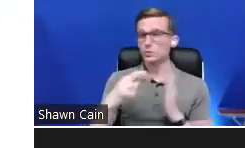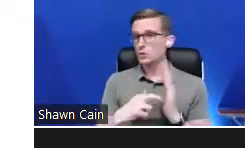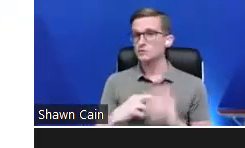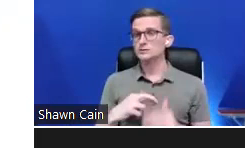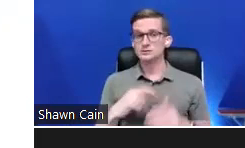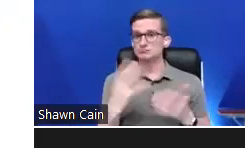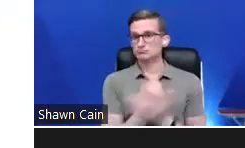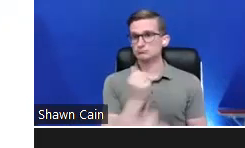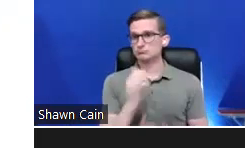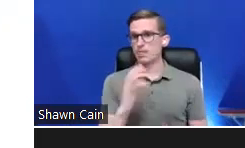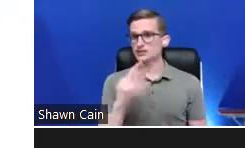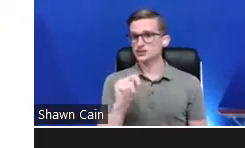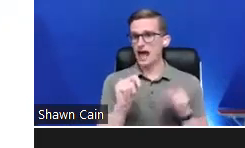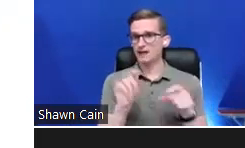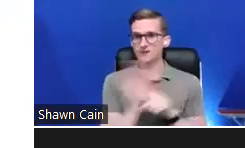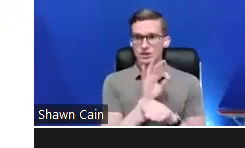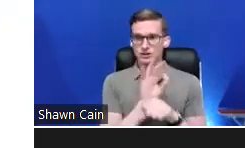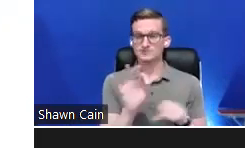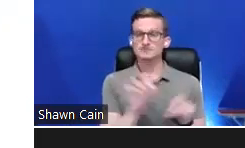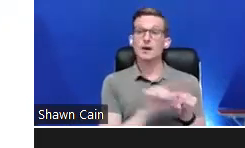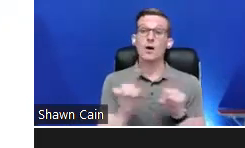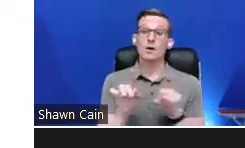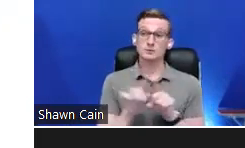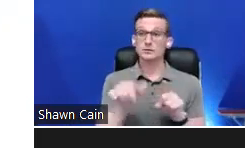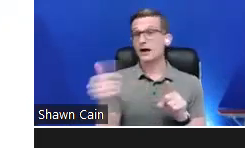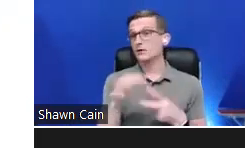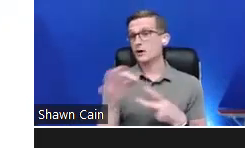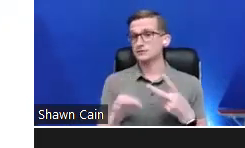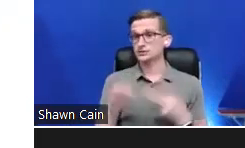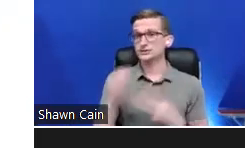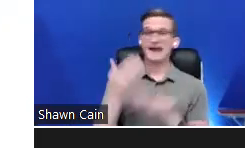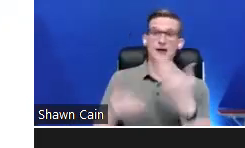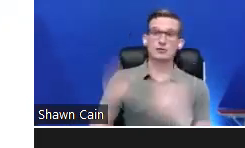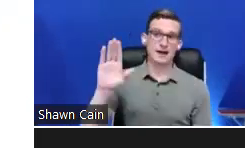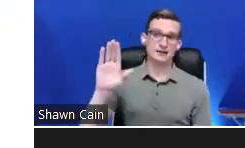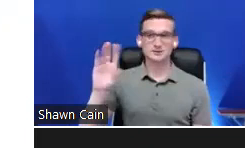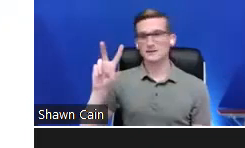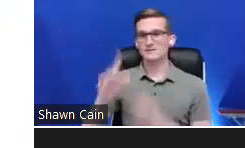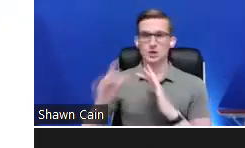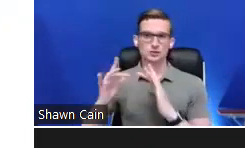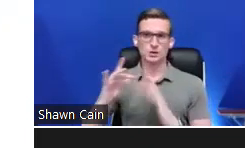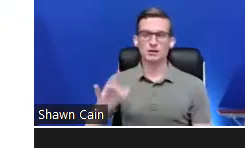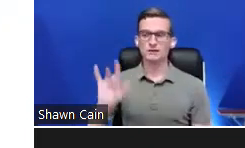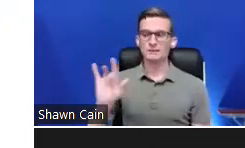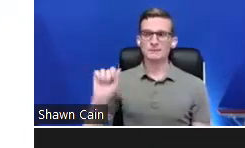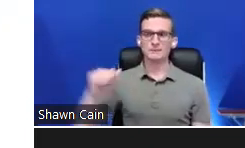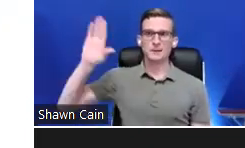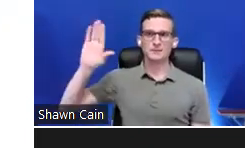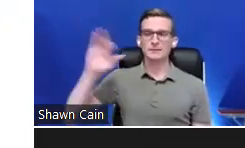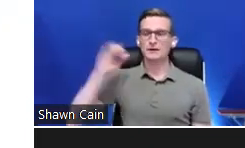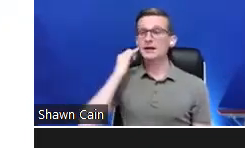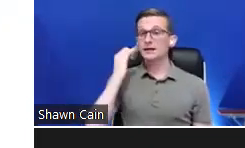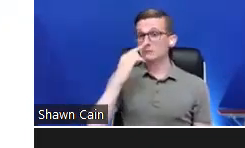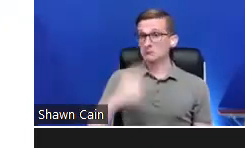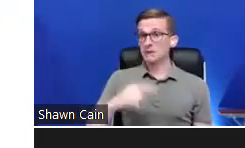function. You can also raise your virtual hand. We ask that if you would like to come off mute, just because we have a number of